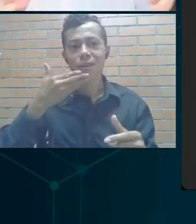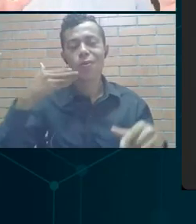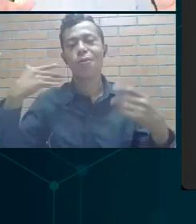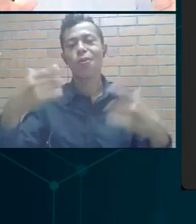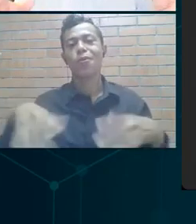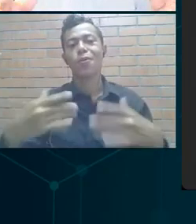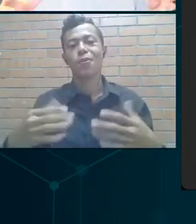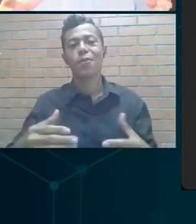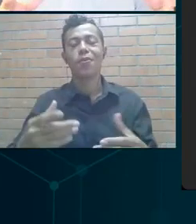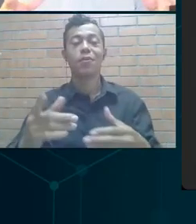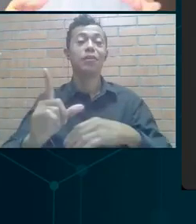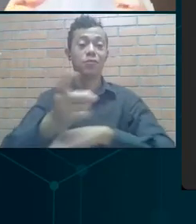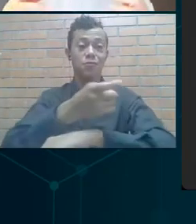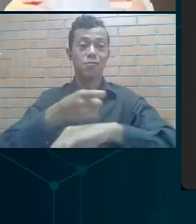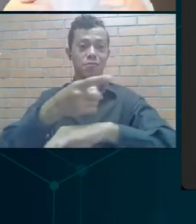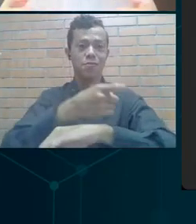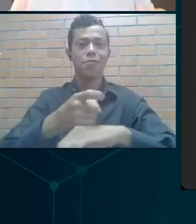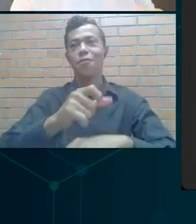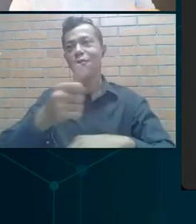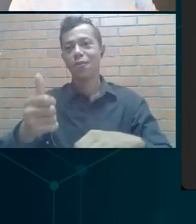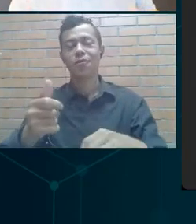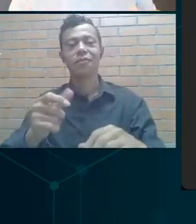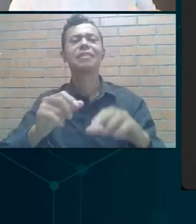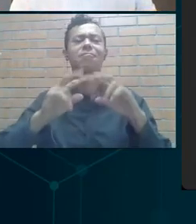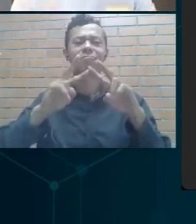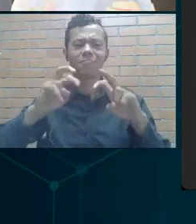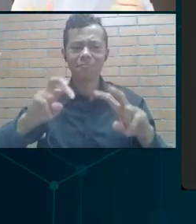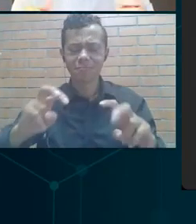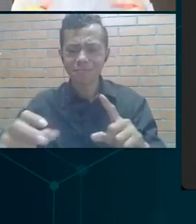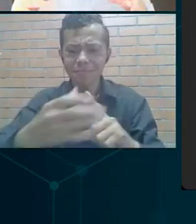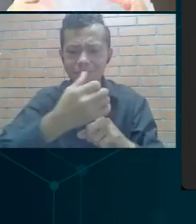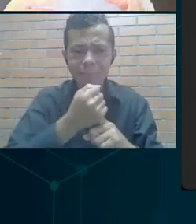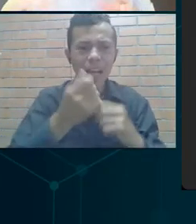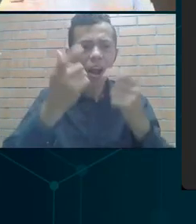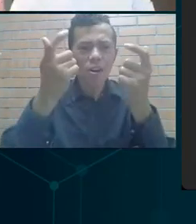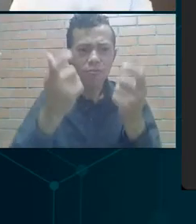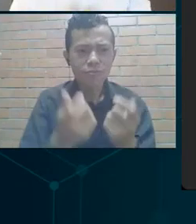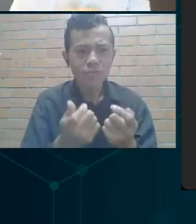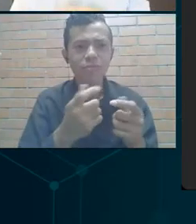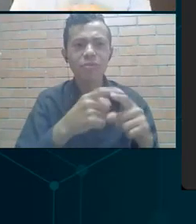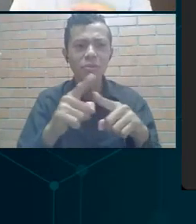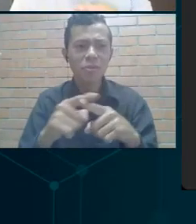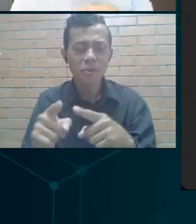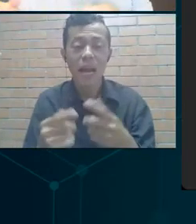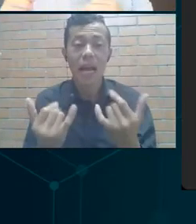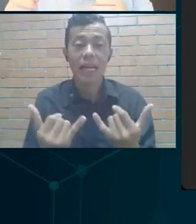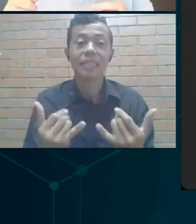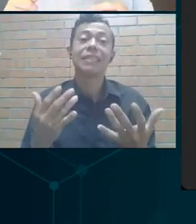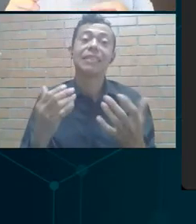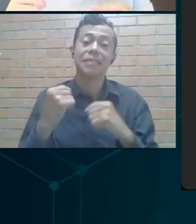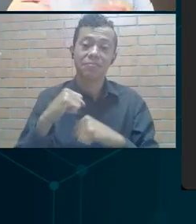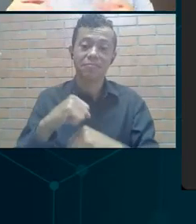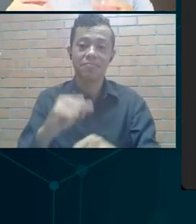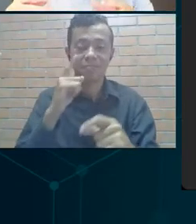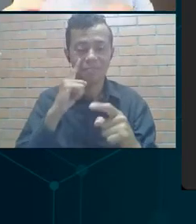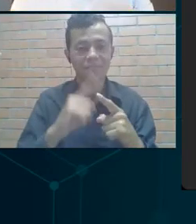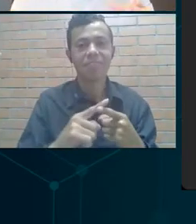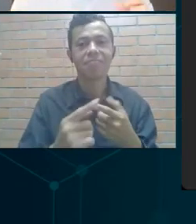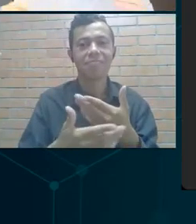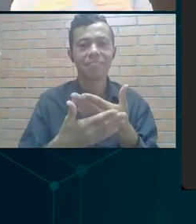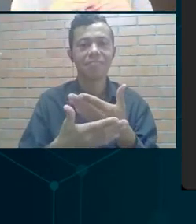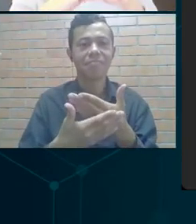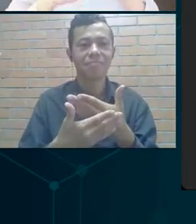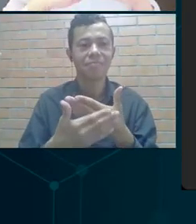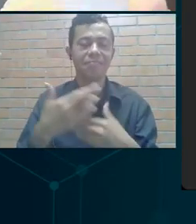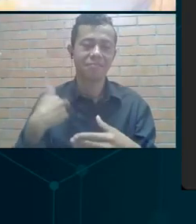studies, economic studies, are well, proven by this point about how much better it is to run it with them. Even if you were just